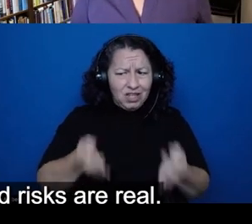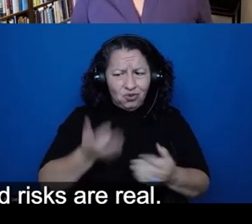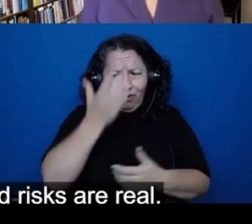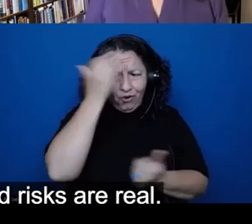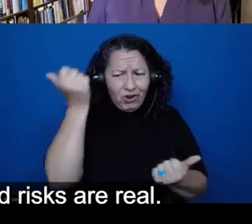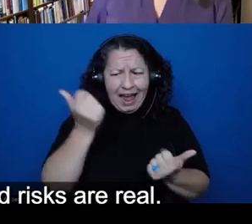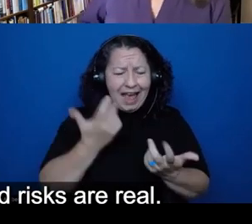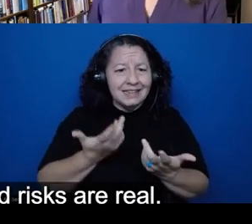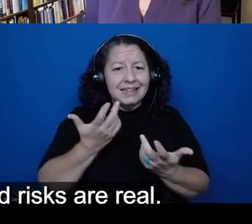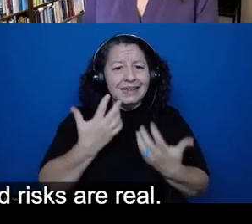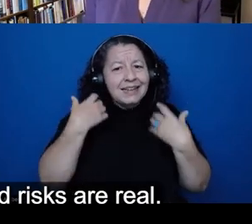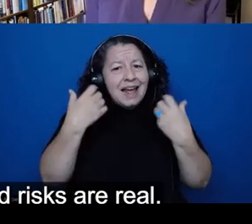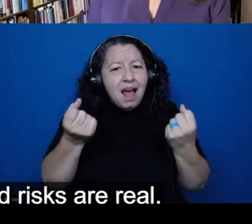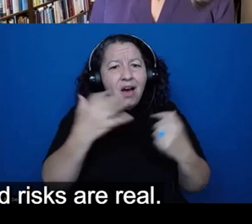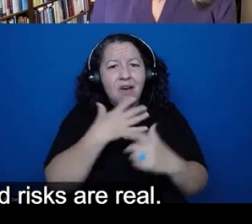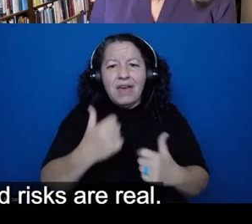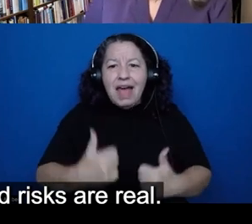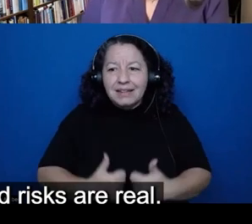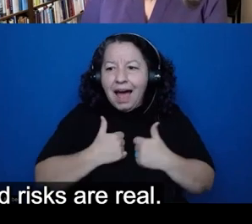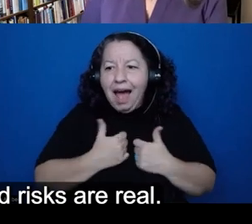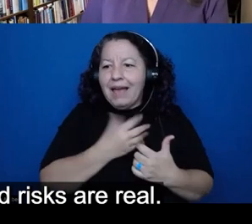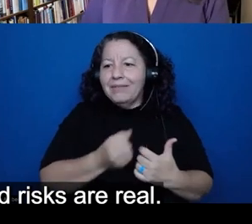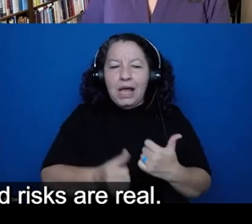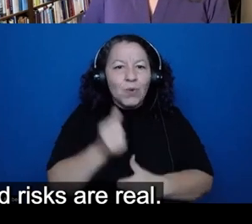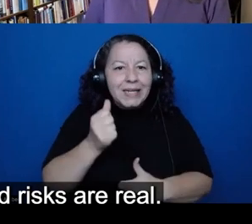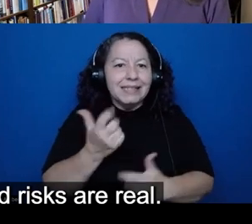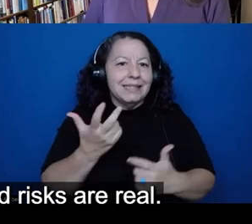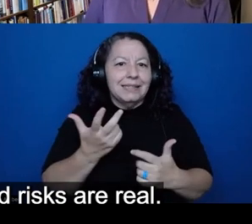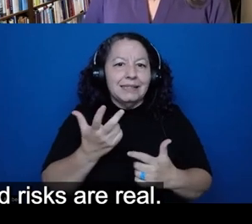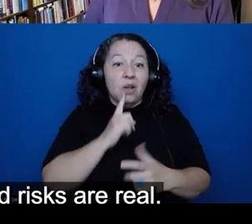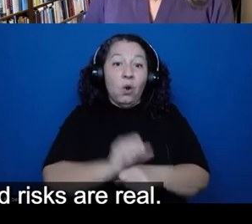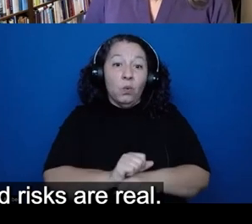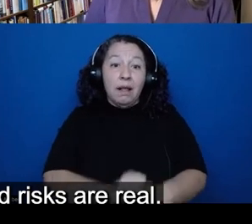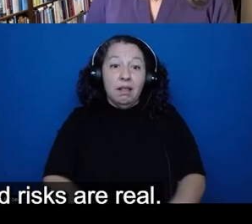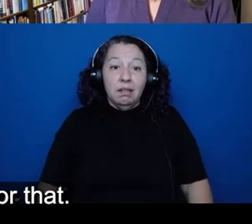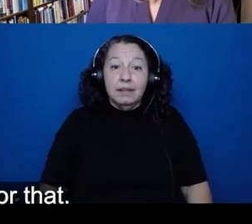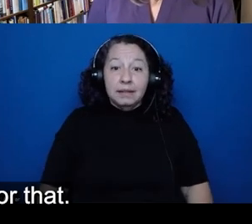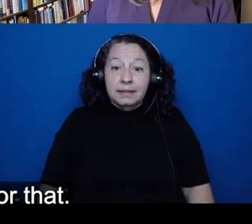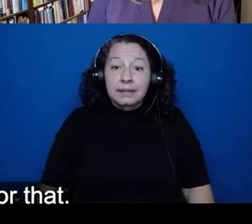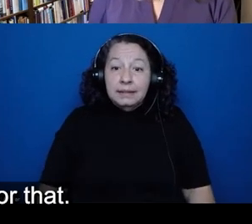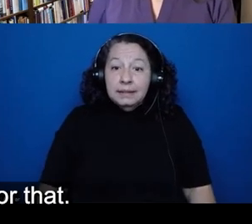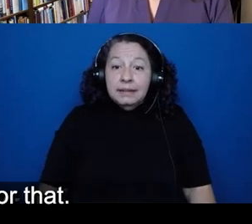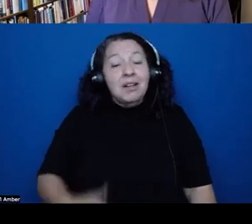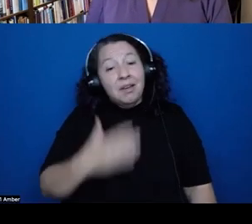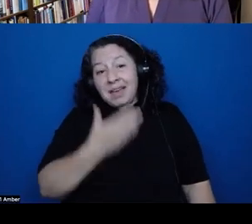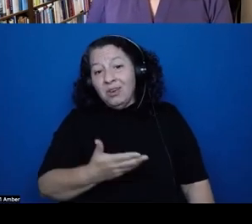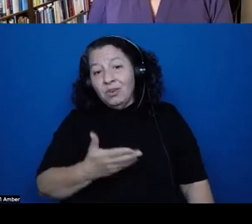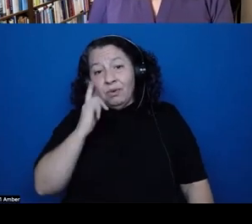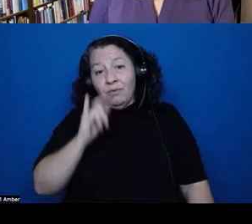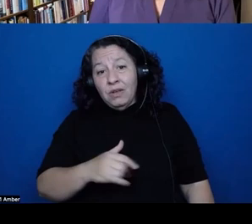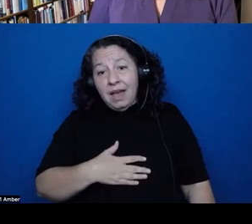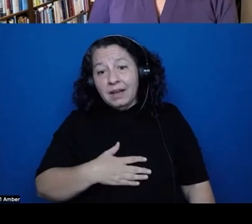health and lives and risks are real. So thank you for that.